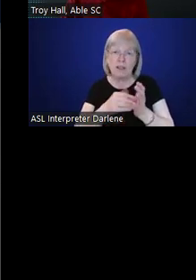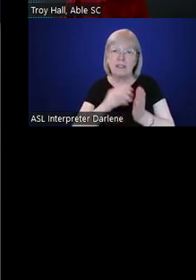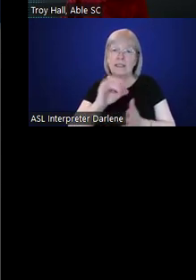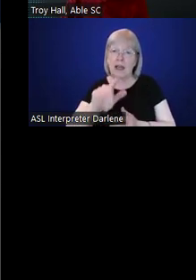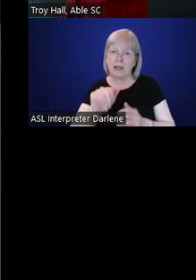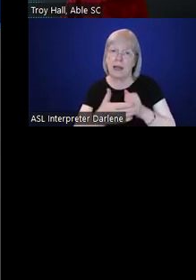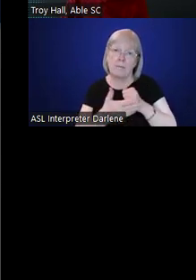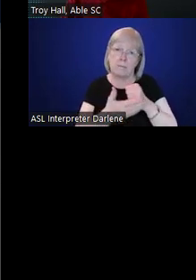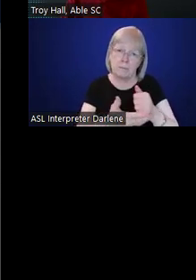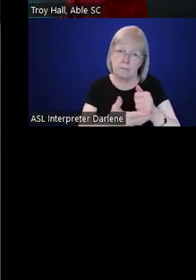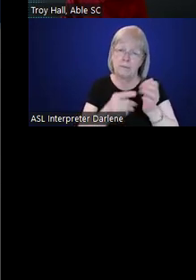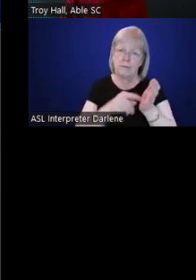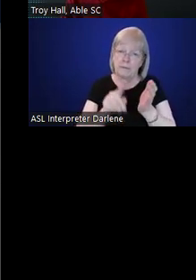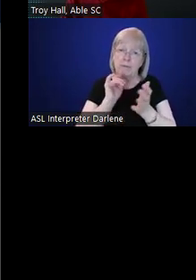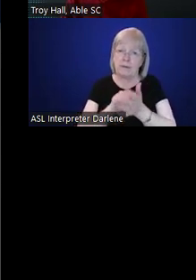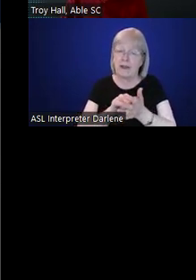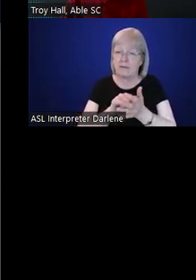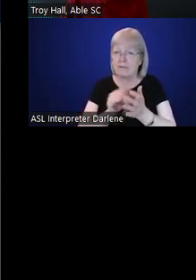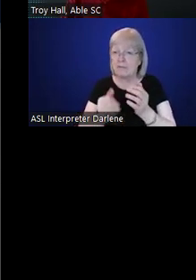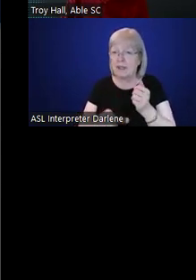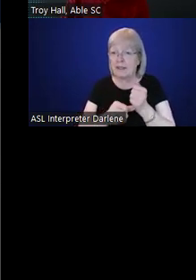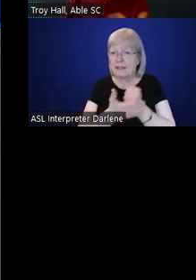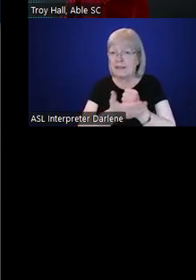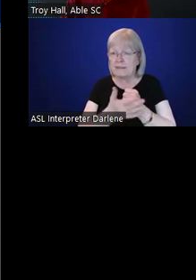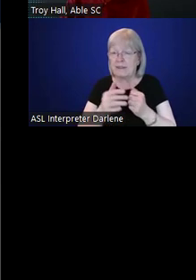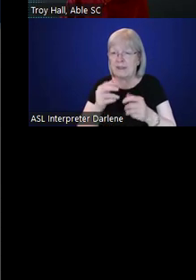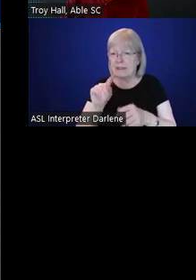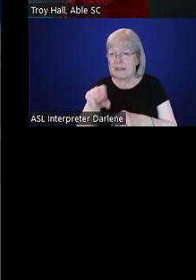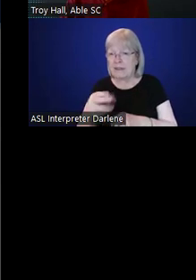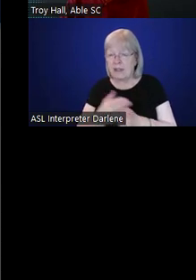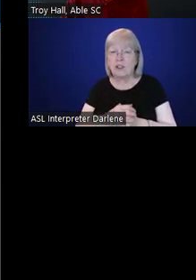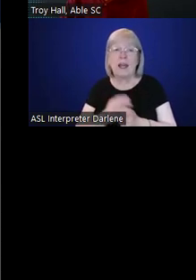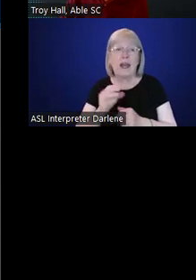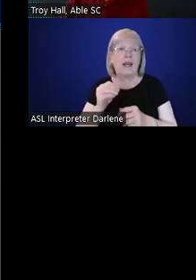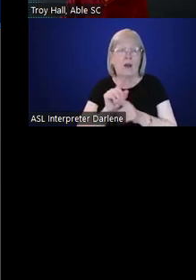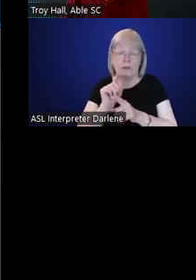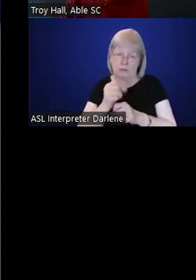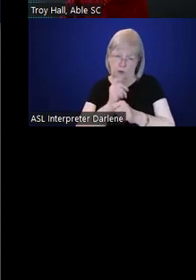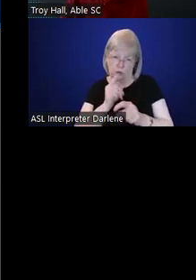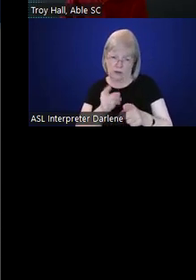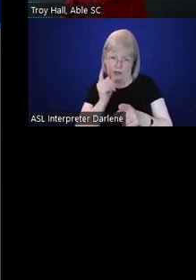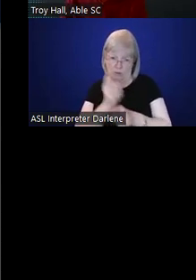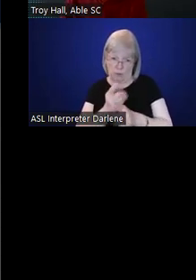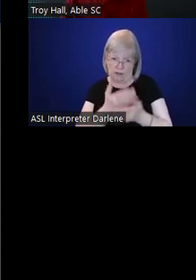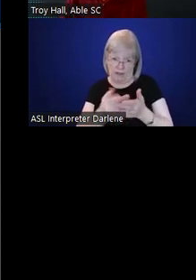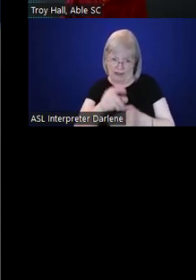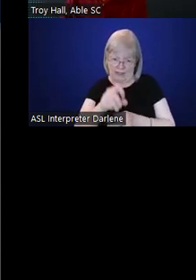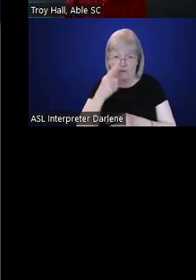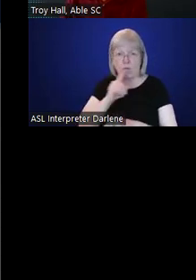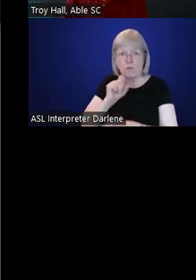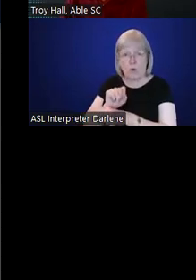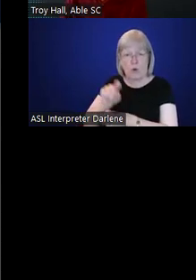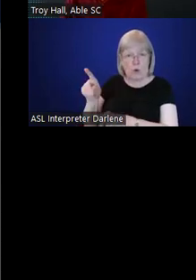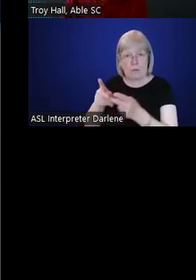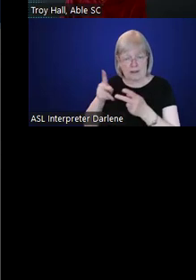technology and also provide support to make sure it's appropriate and it's being used in the workplace. When it comes to